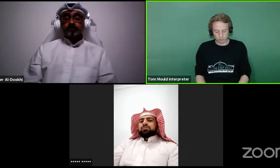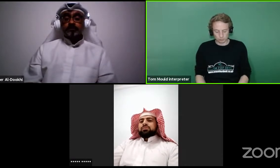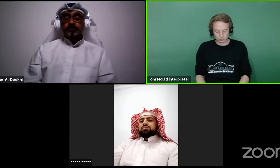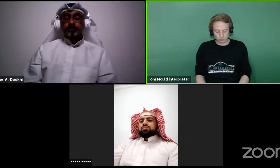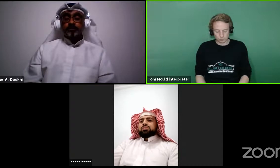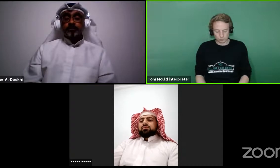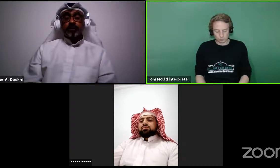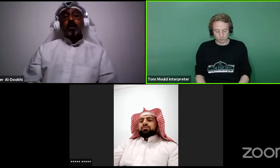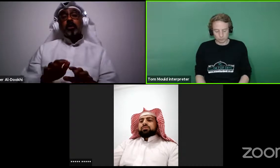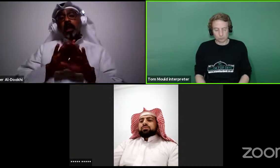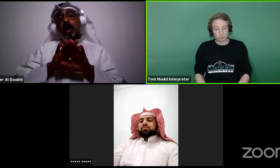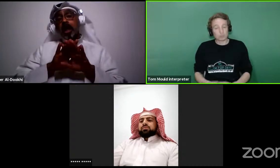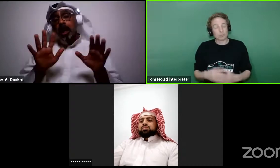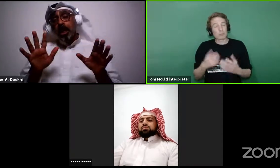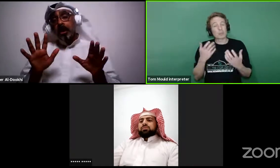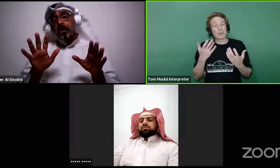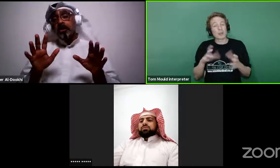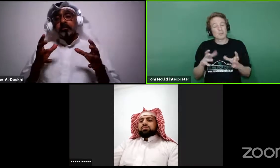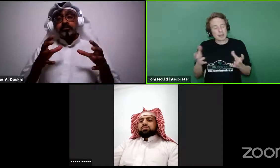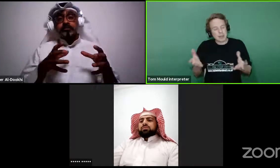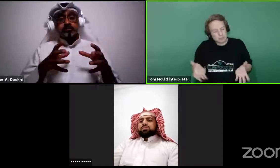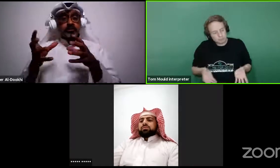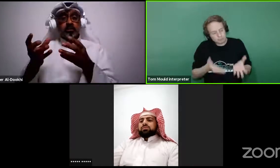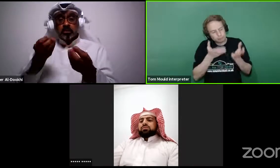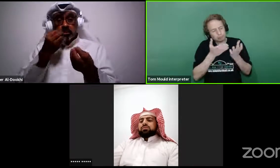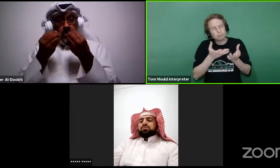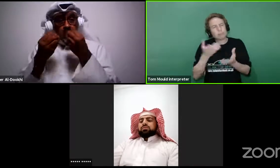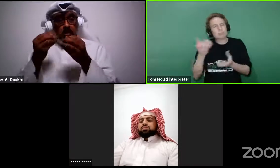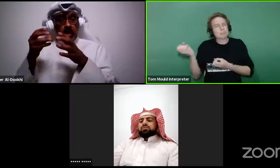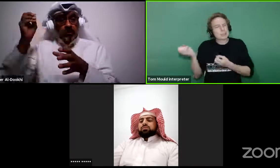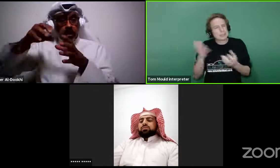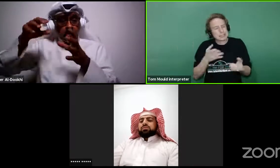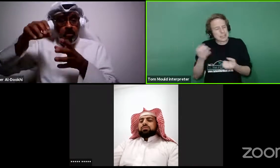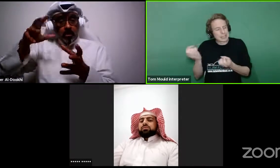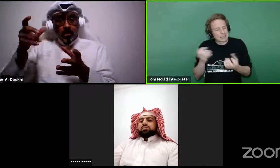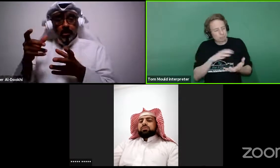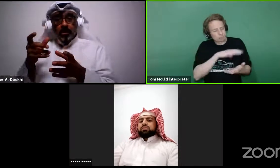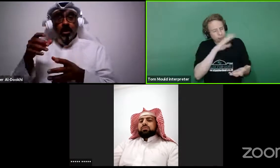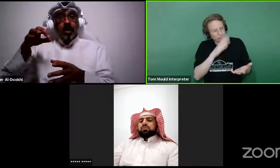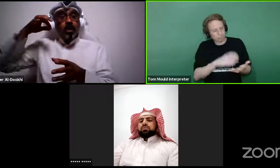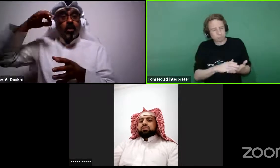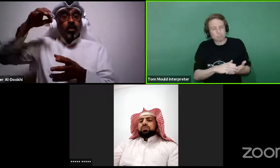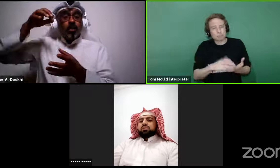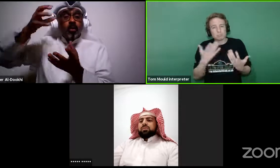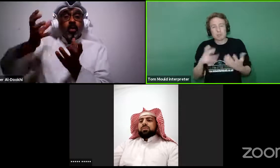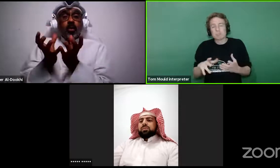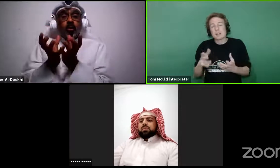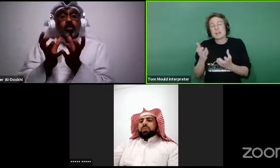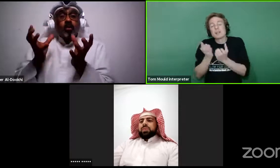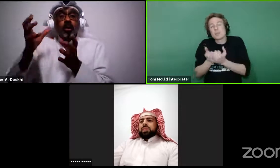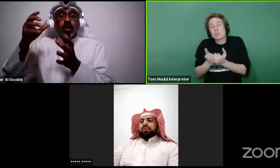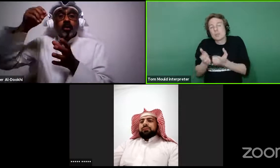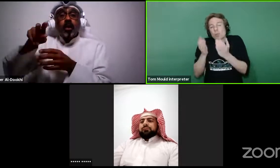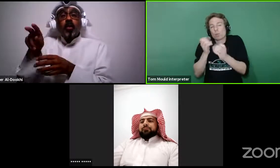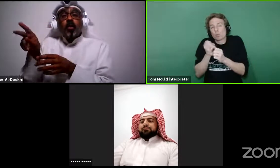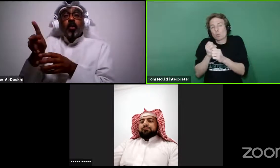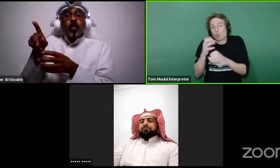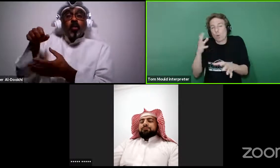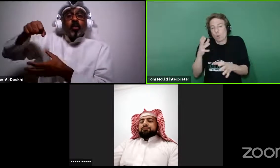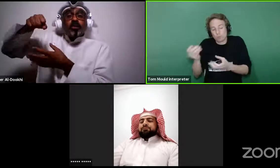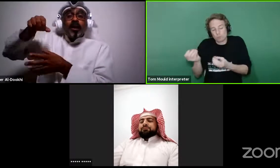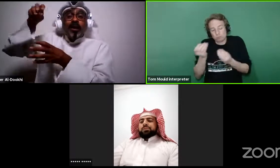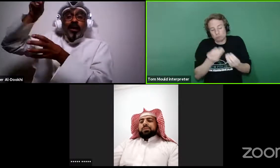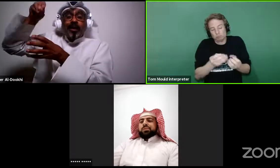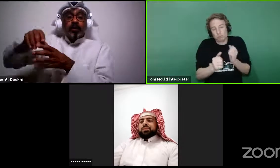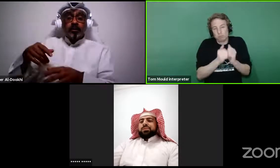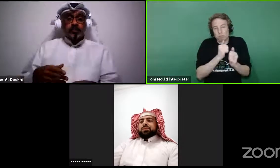So when he had pushed them forth with their provisions, he put the golden bowl in his brother's bag. Then a crier cried,